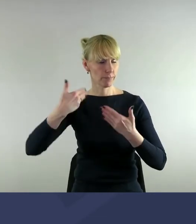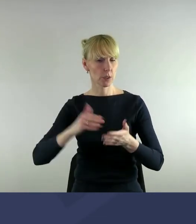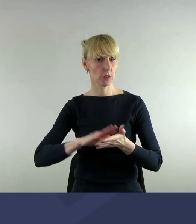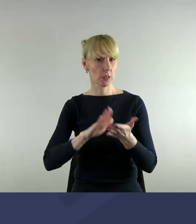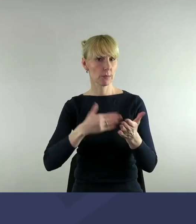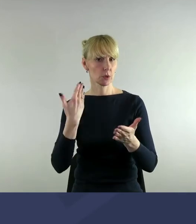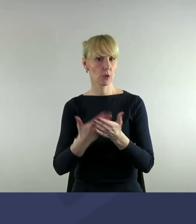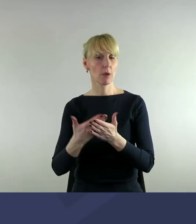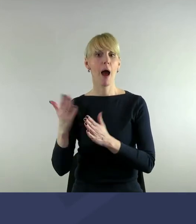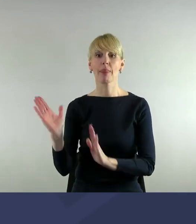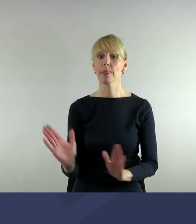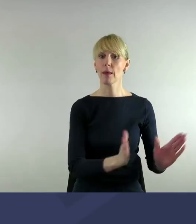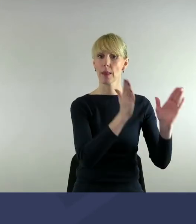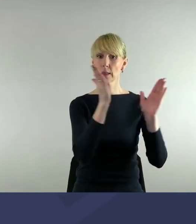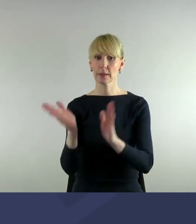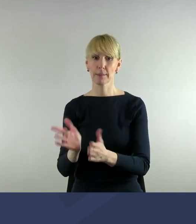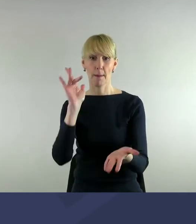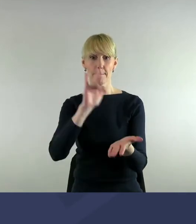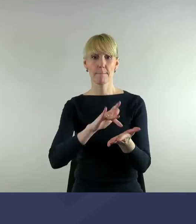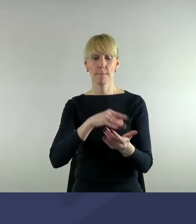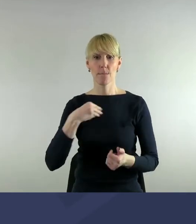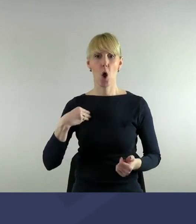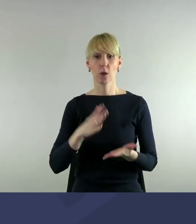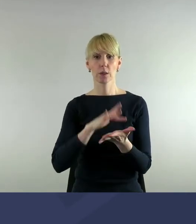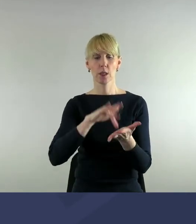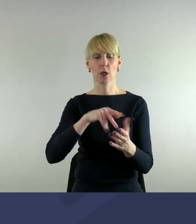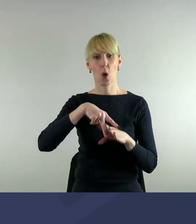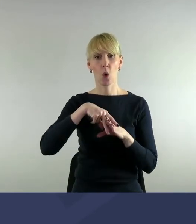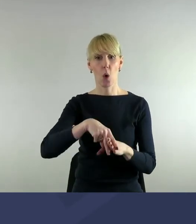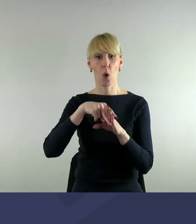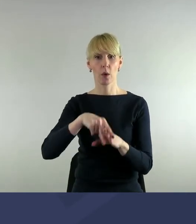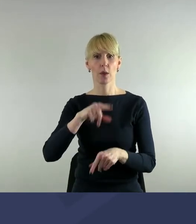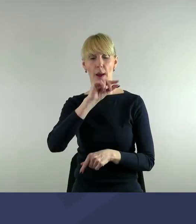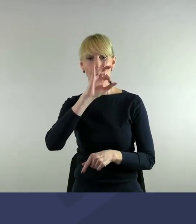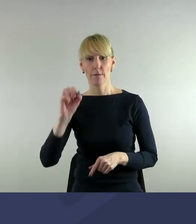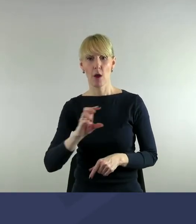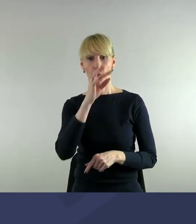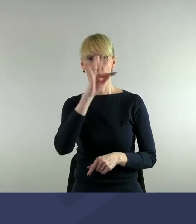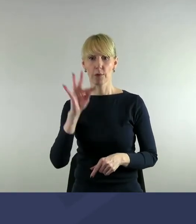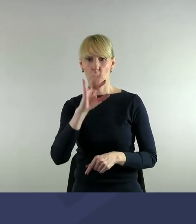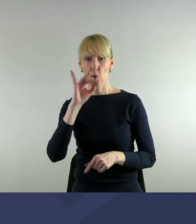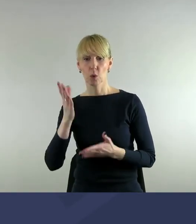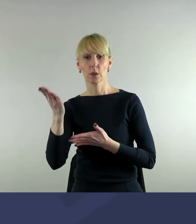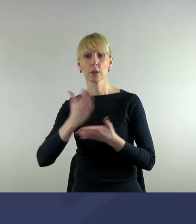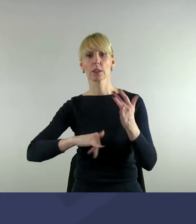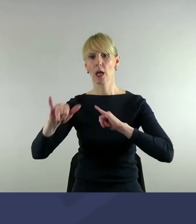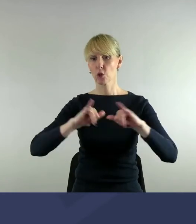better quality. Thank you very much for this example. And now we're going back to Poland, to Konin.